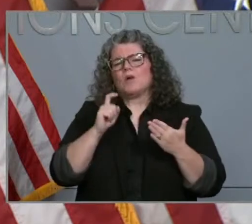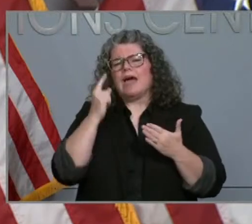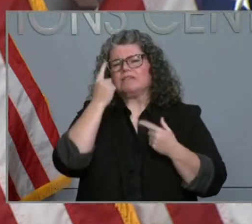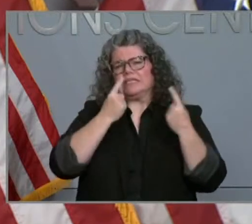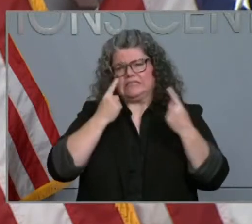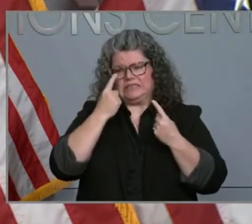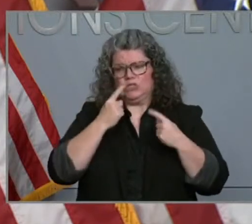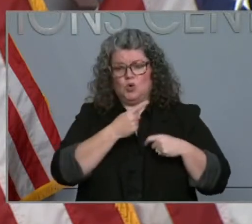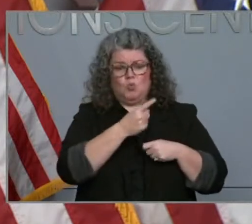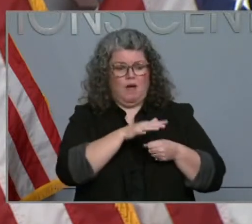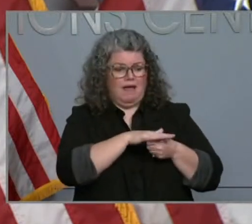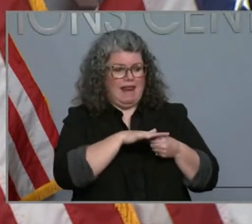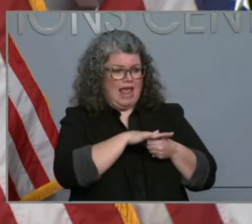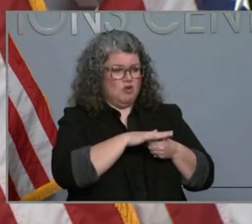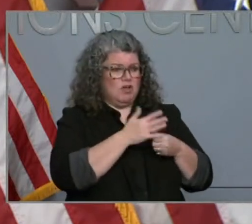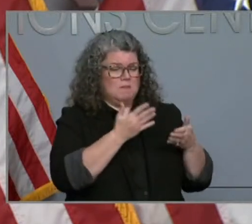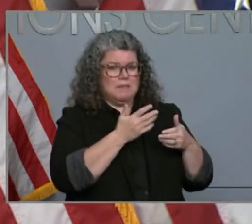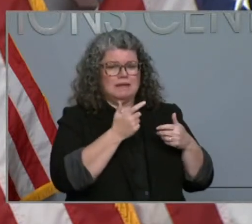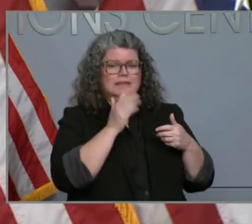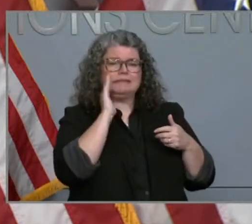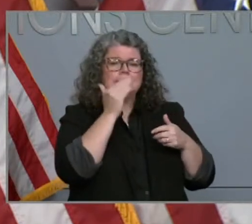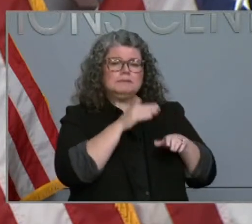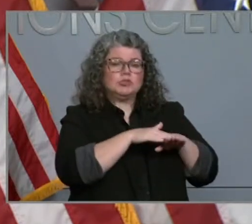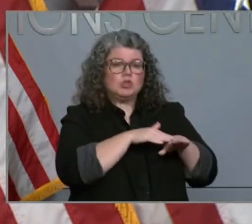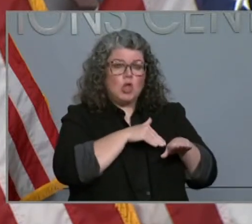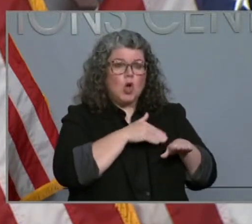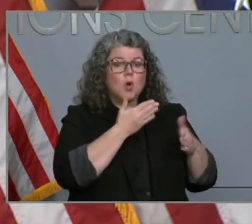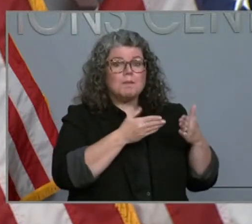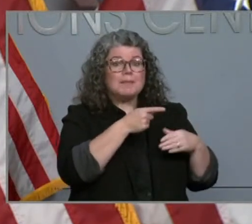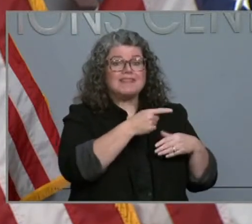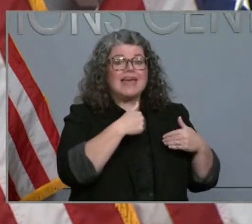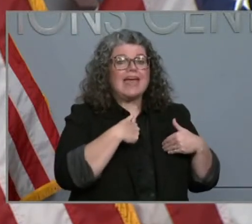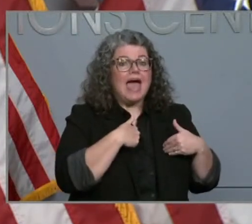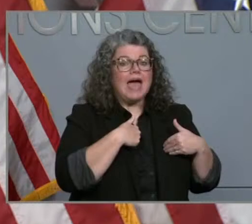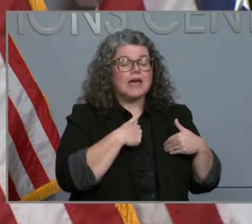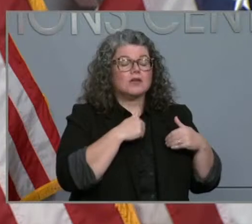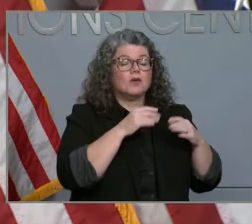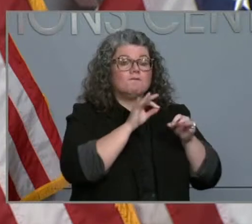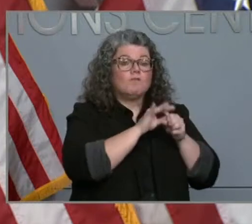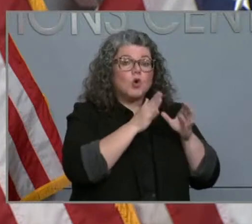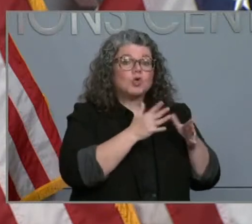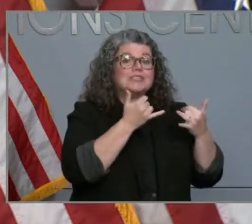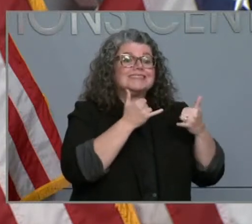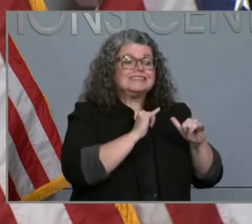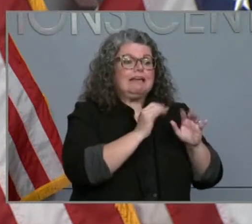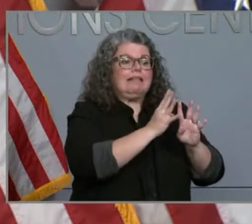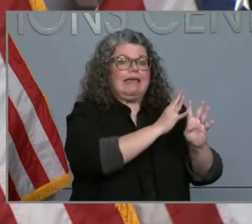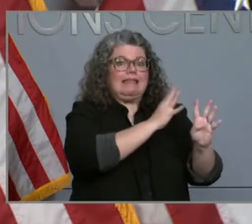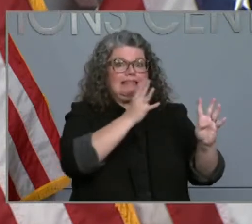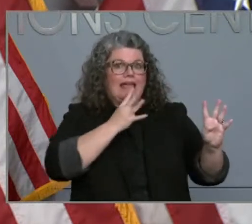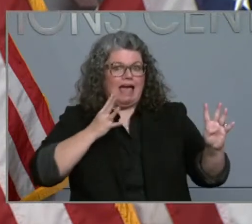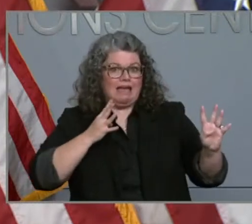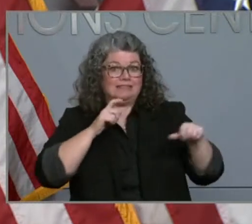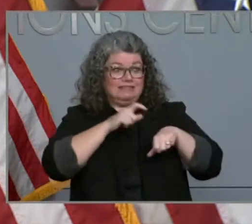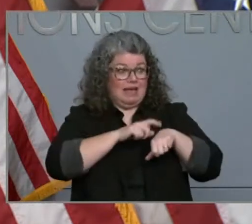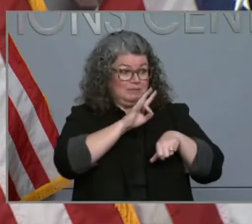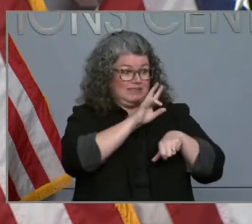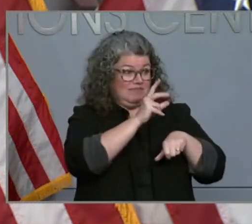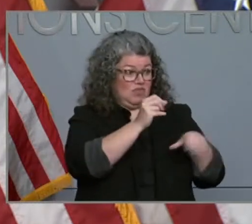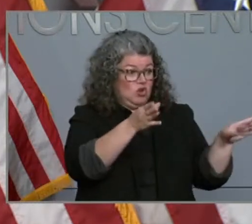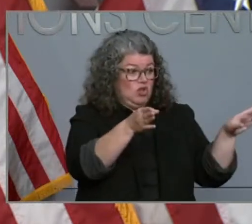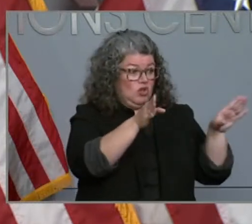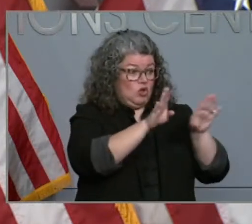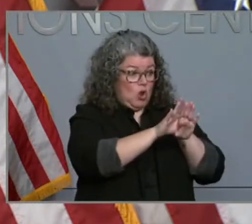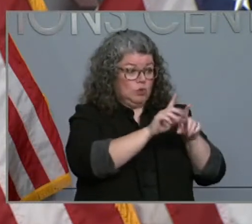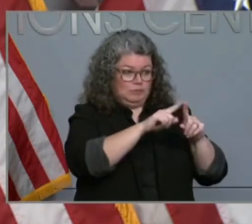when a precinct might be running later than another, did they have voters in line at 7:30 p.m.? And those lines could be 20